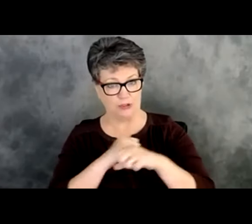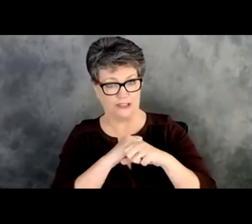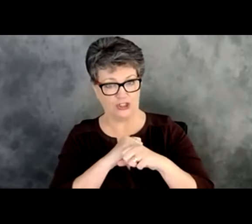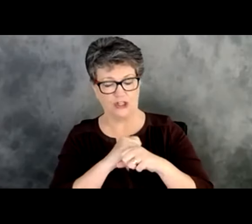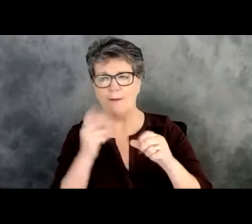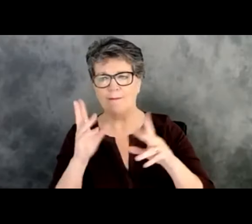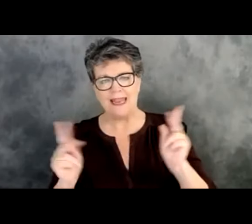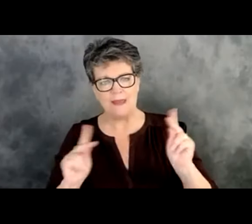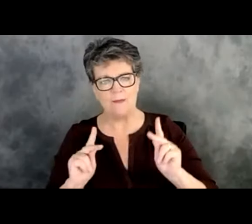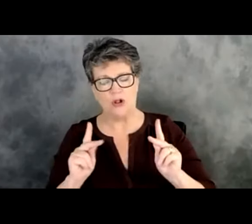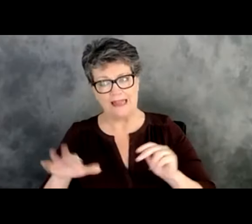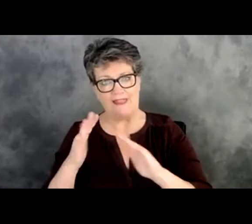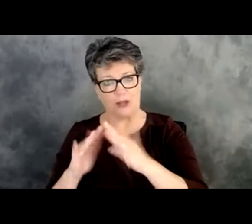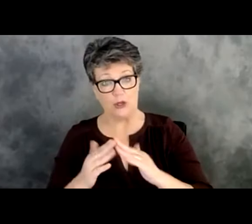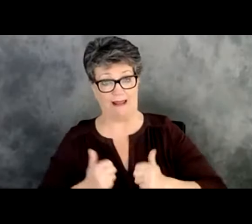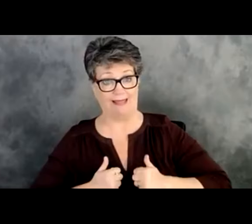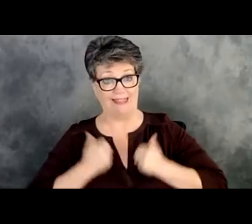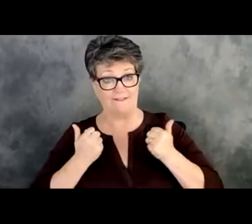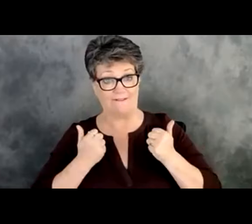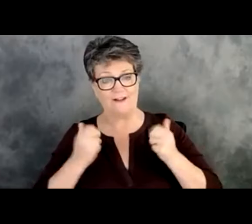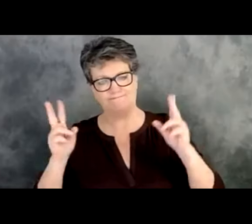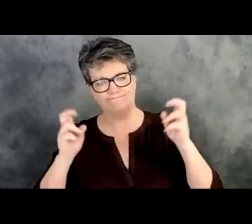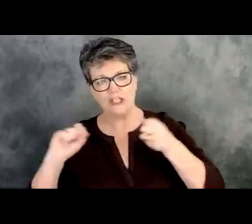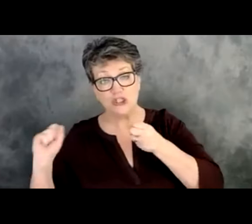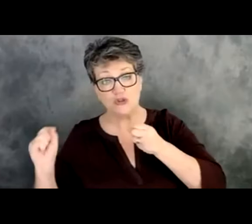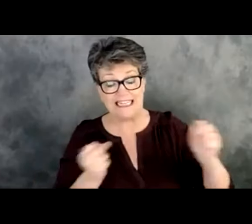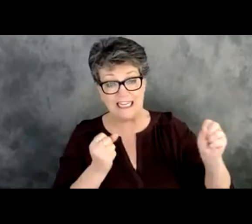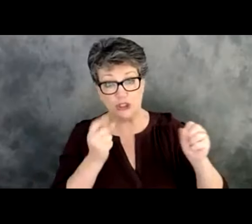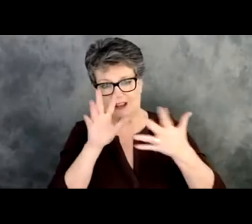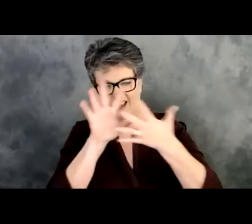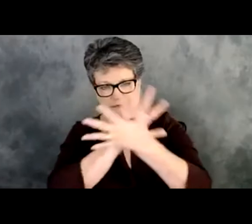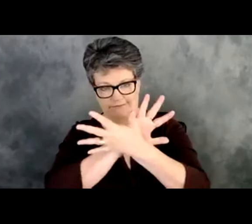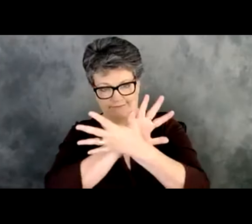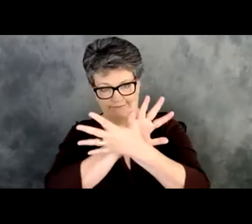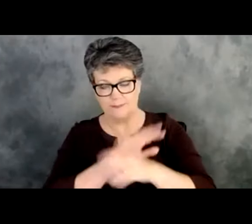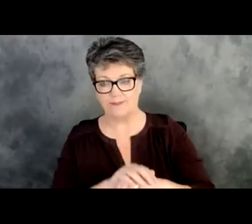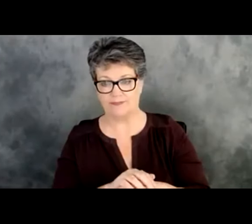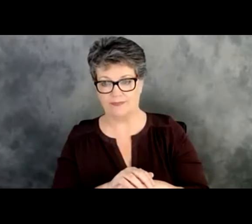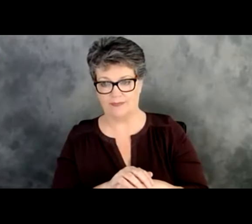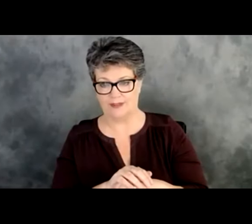continue to live a life of what I call strategic invisibility, passing